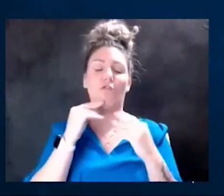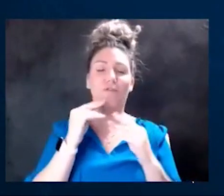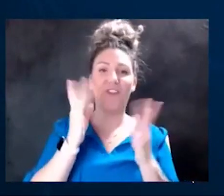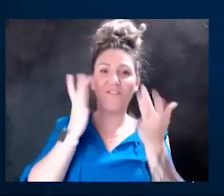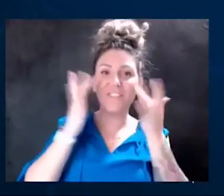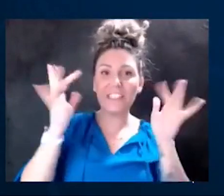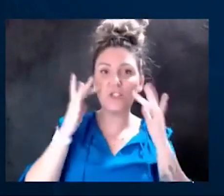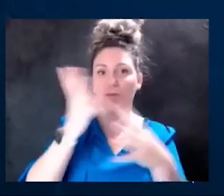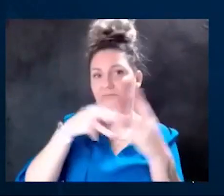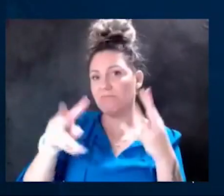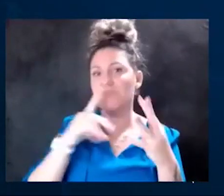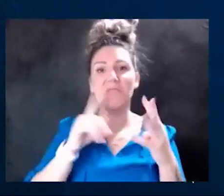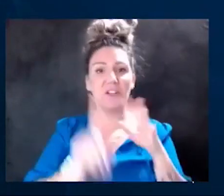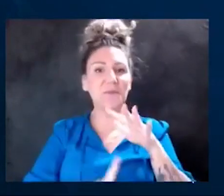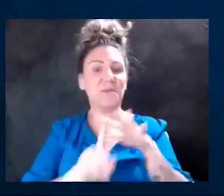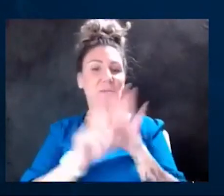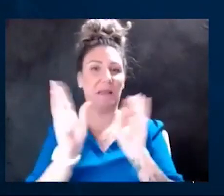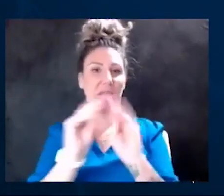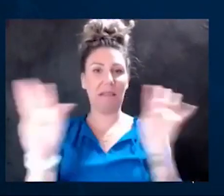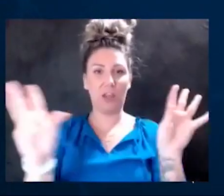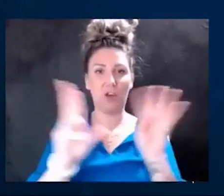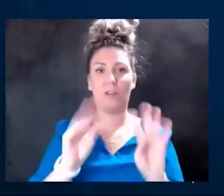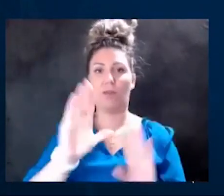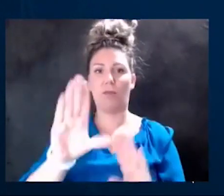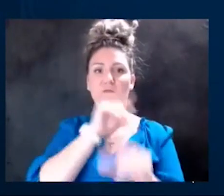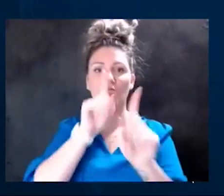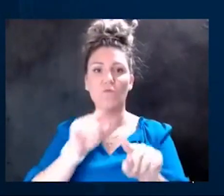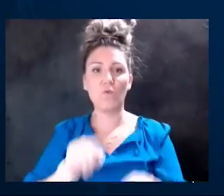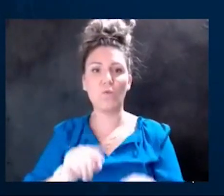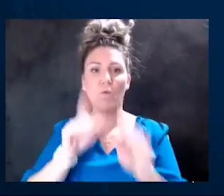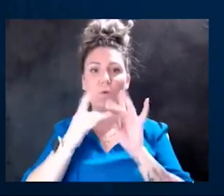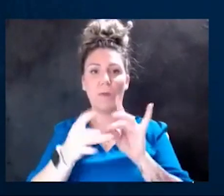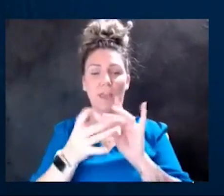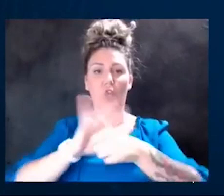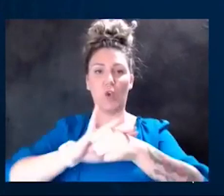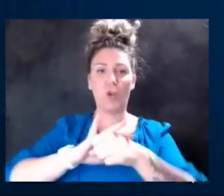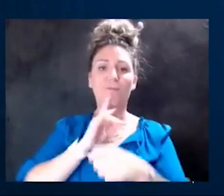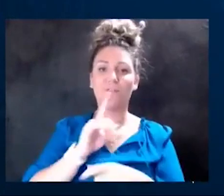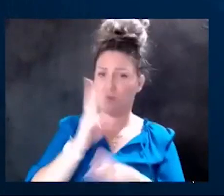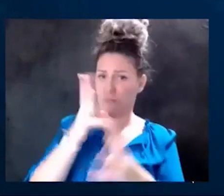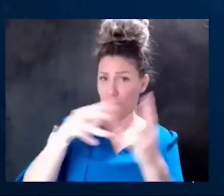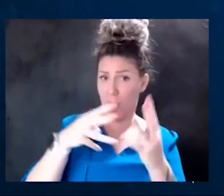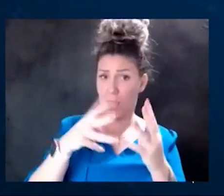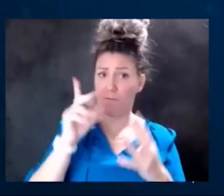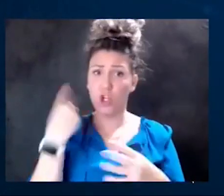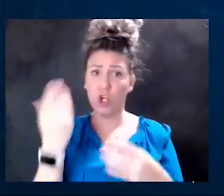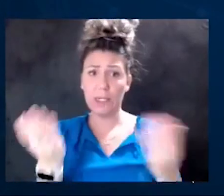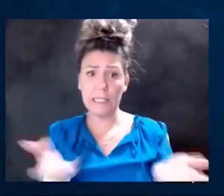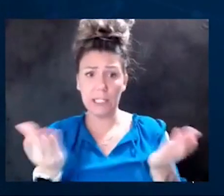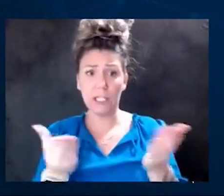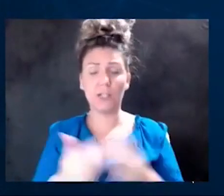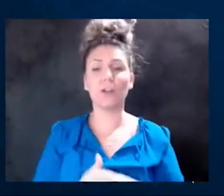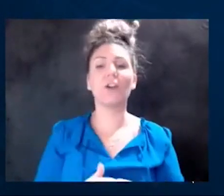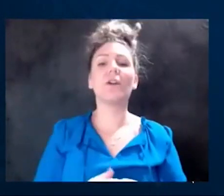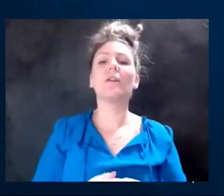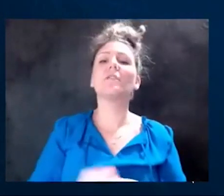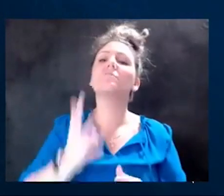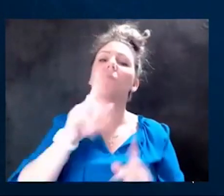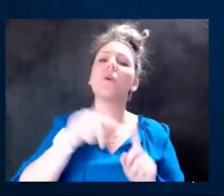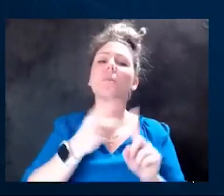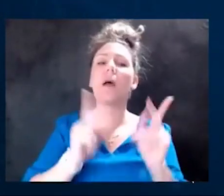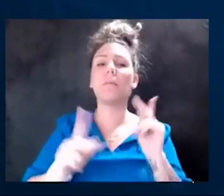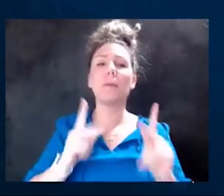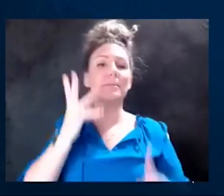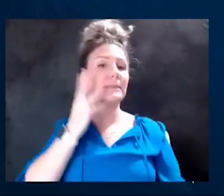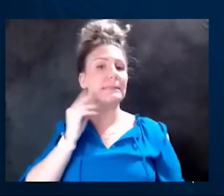a clear way in their reporting around COVID. So in the graph we're looking at here, they're talking about people who have